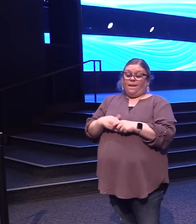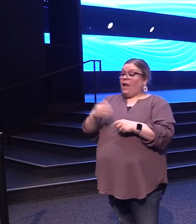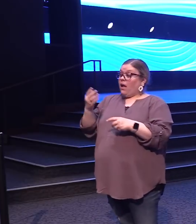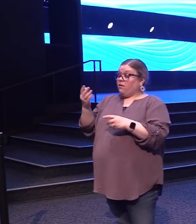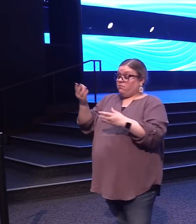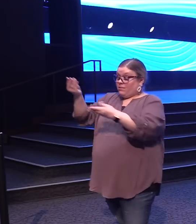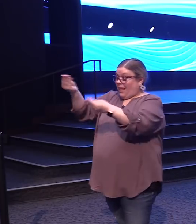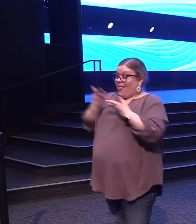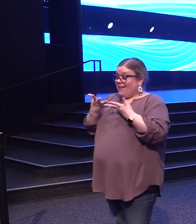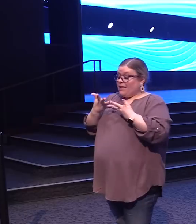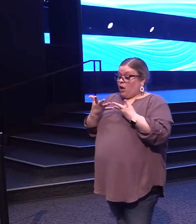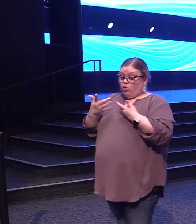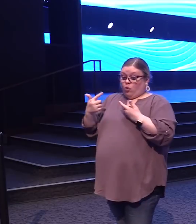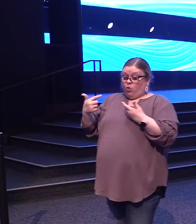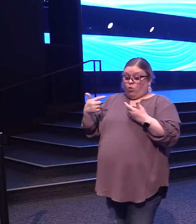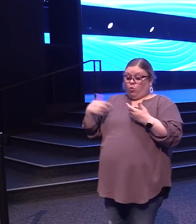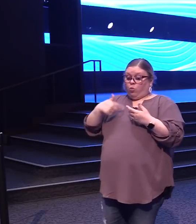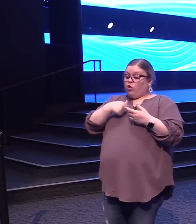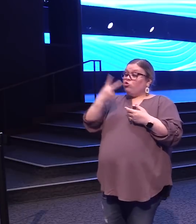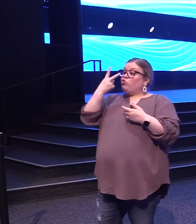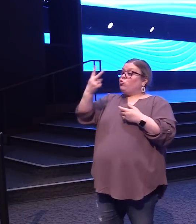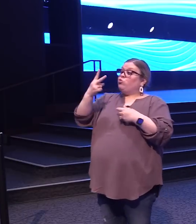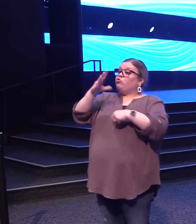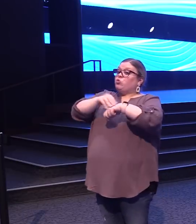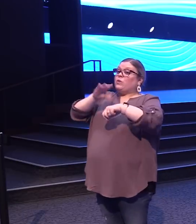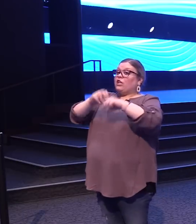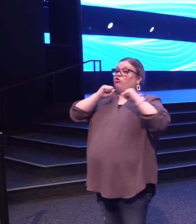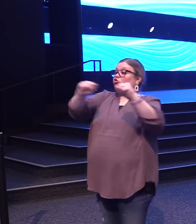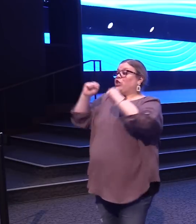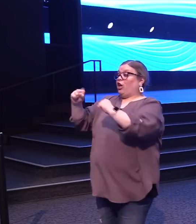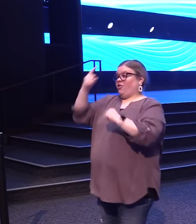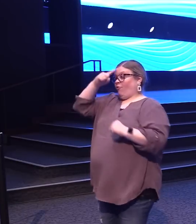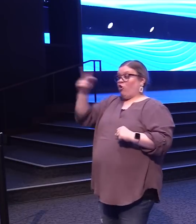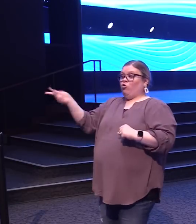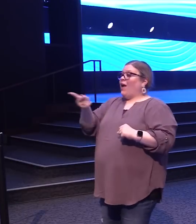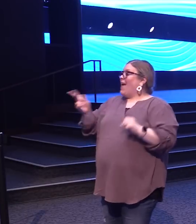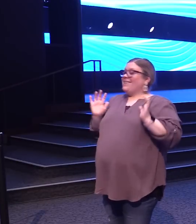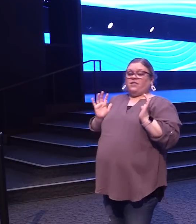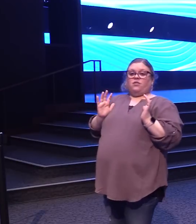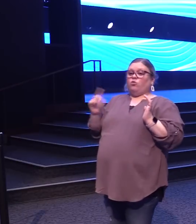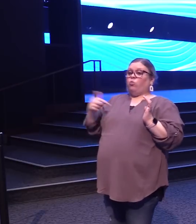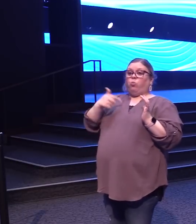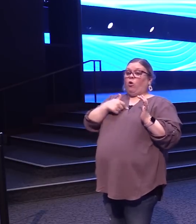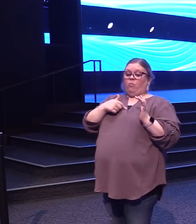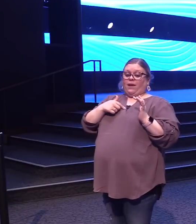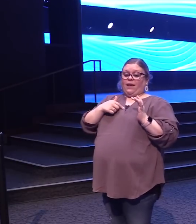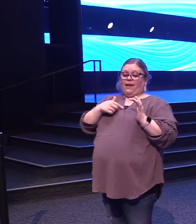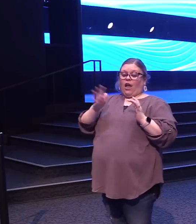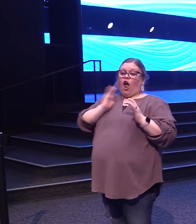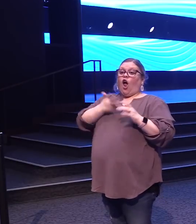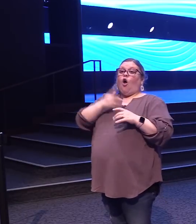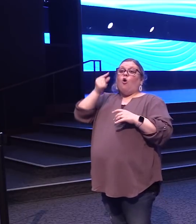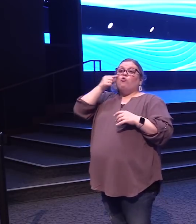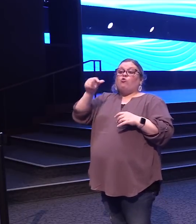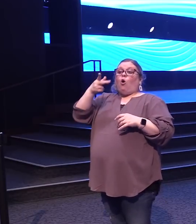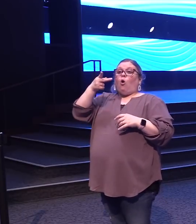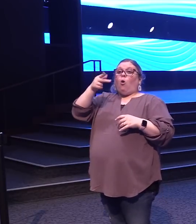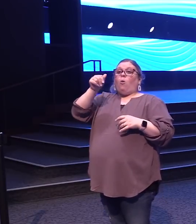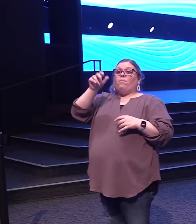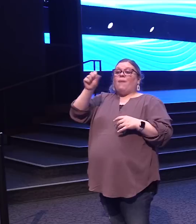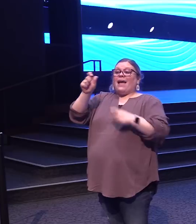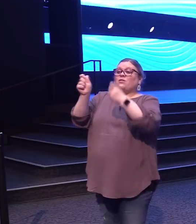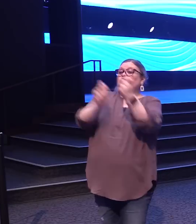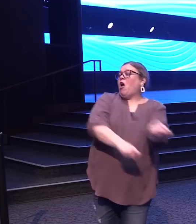be two Swedish cheerleaders for you guys, okay? We'll be waving our Go Pastor James and